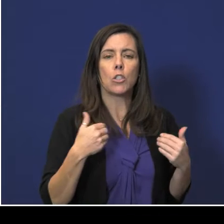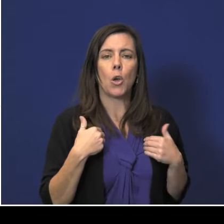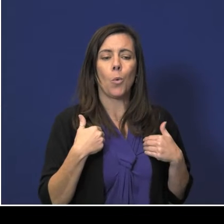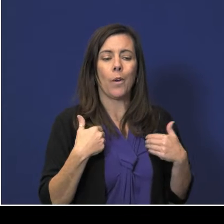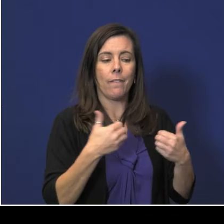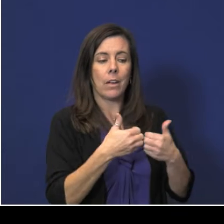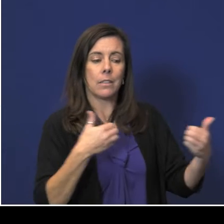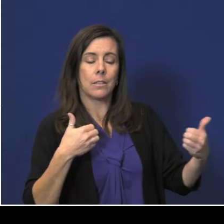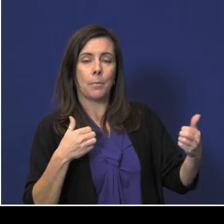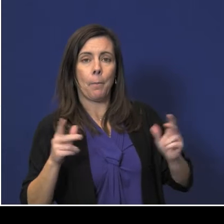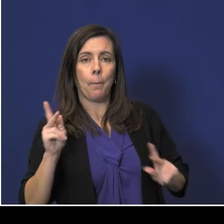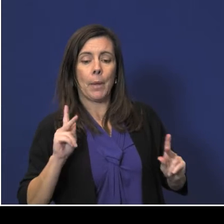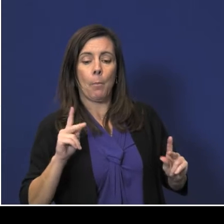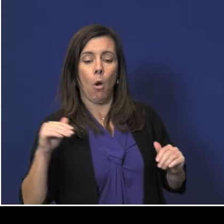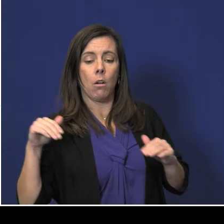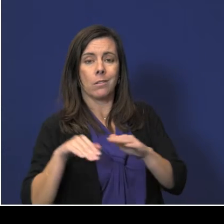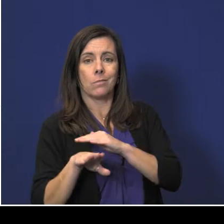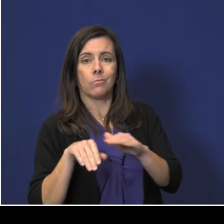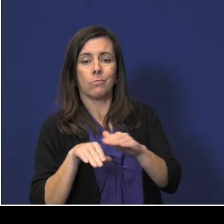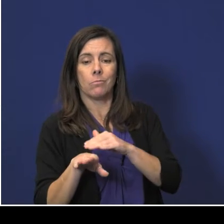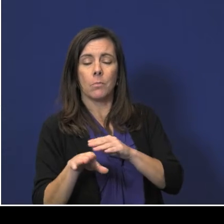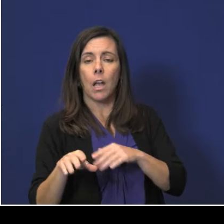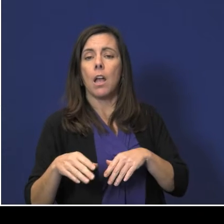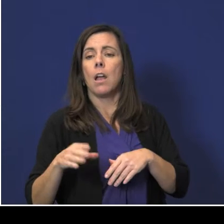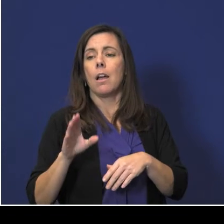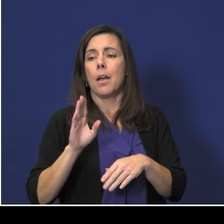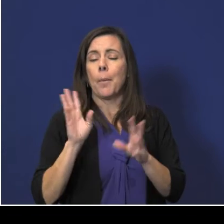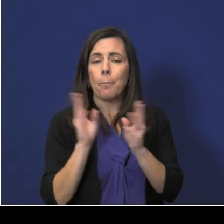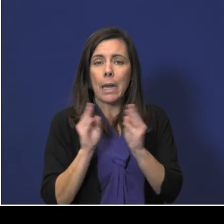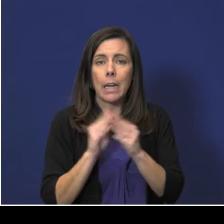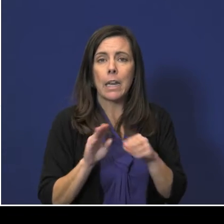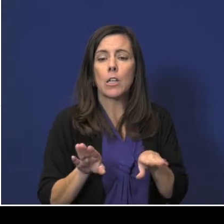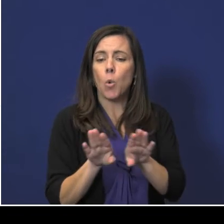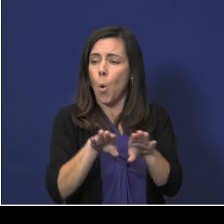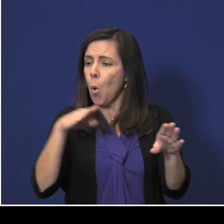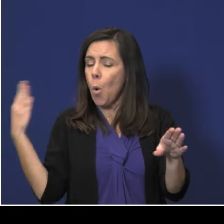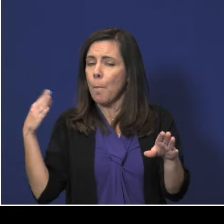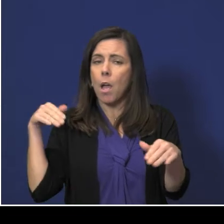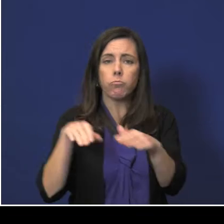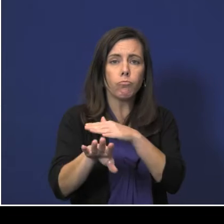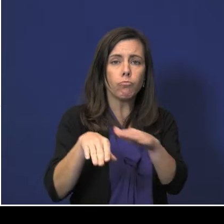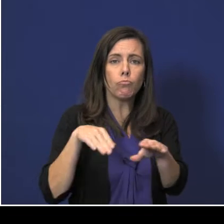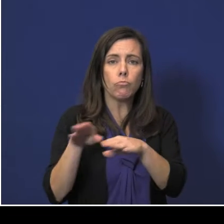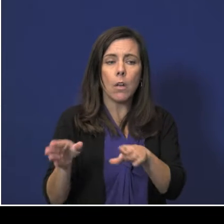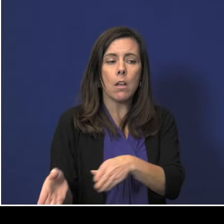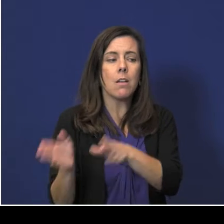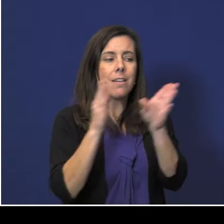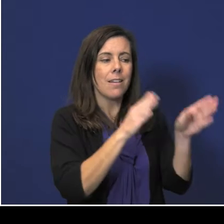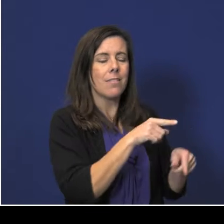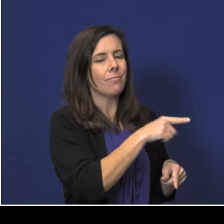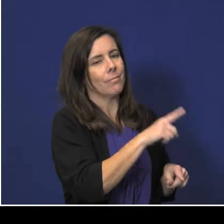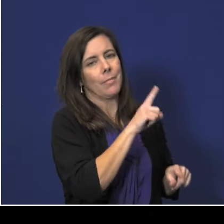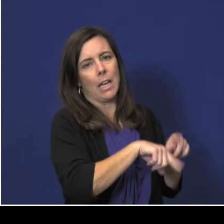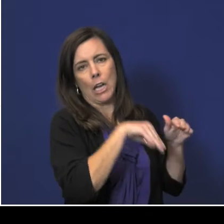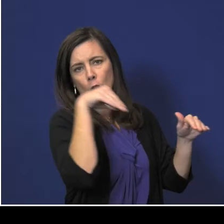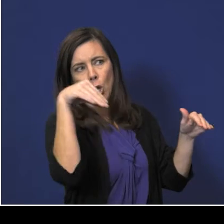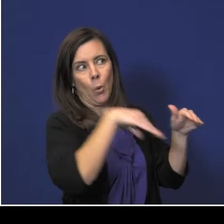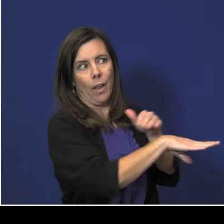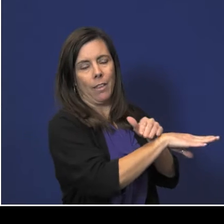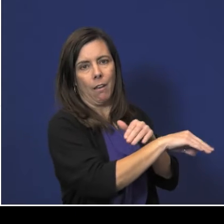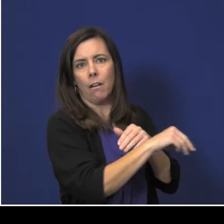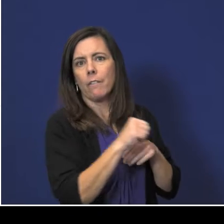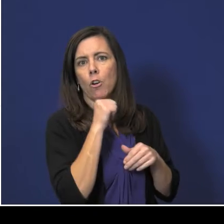have public events and board meetings and where we need to open the doors, but not permit people to go into the office tower if they shouldn't be